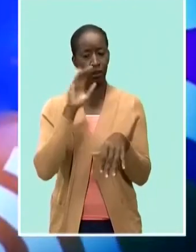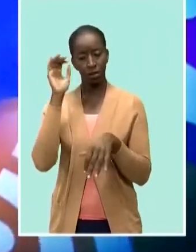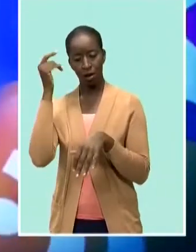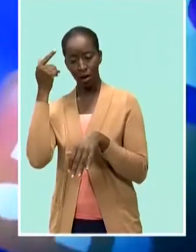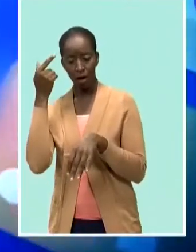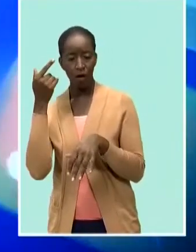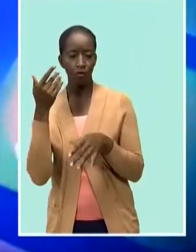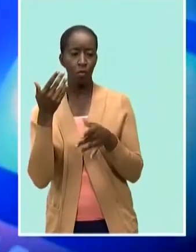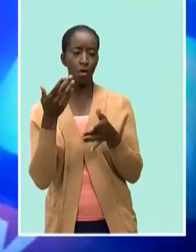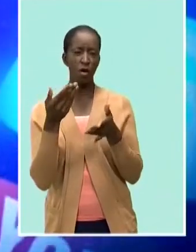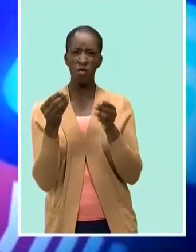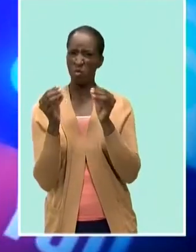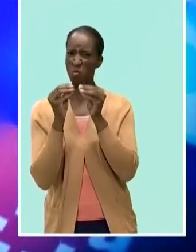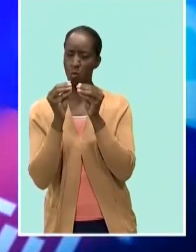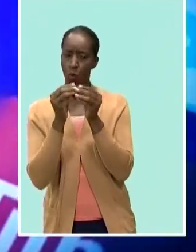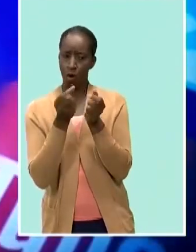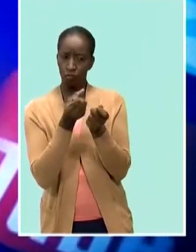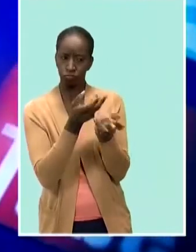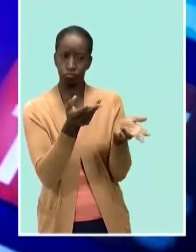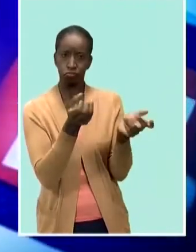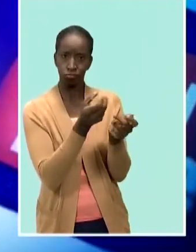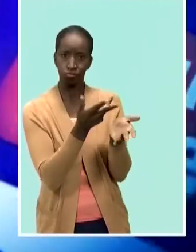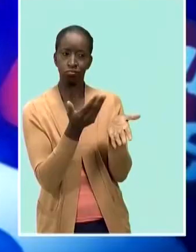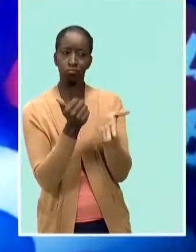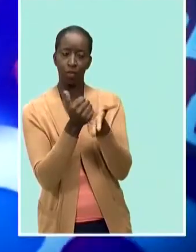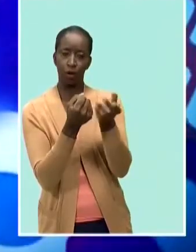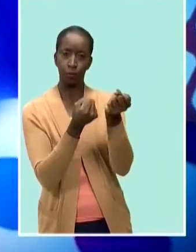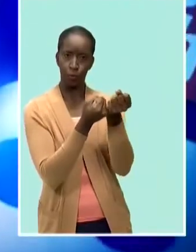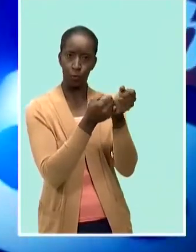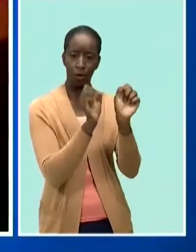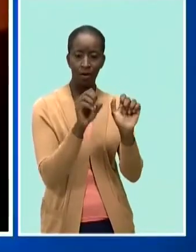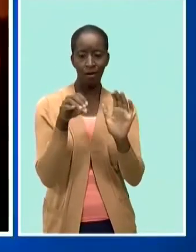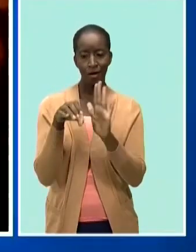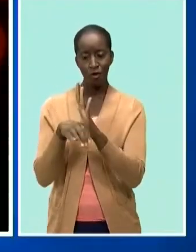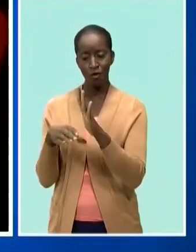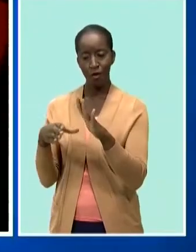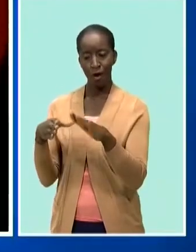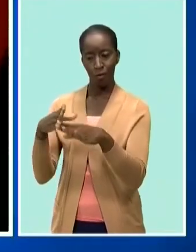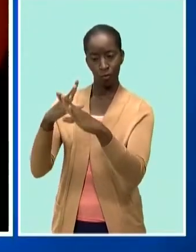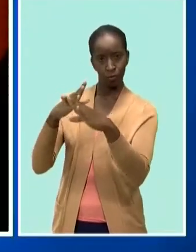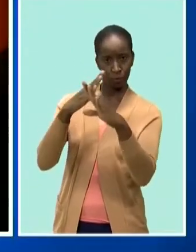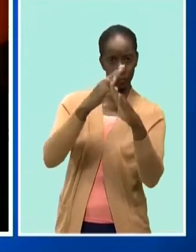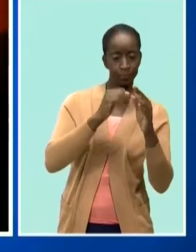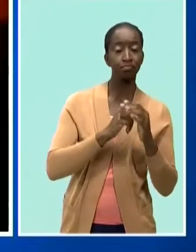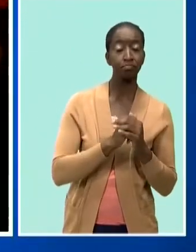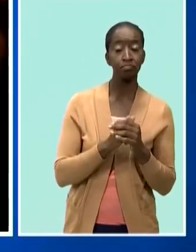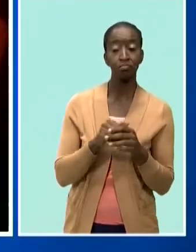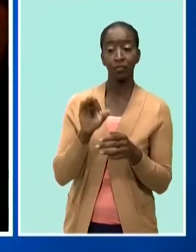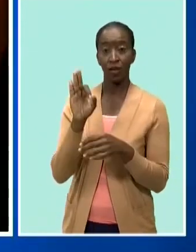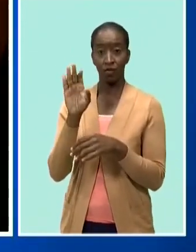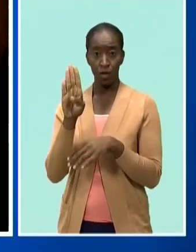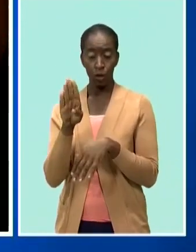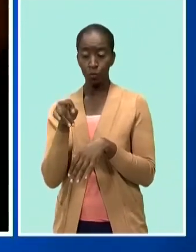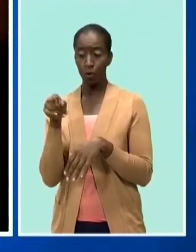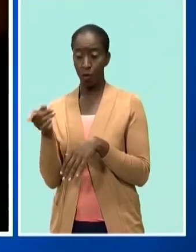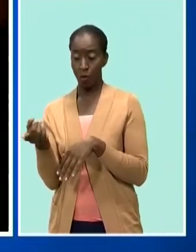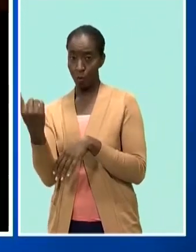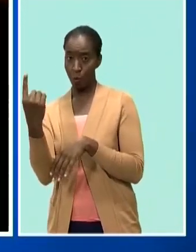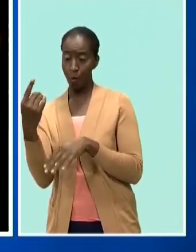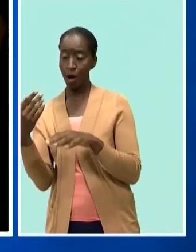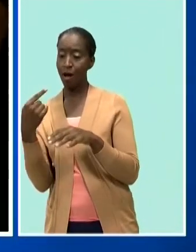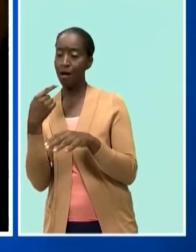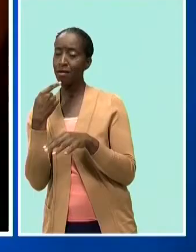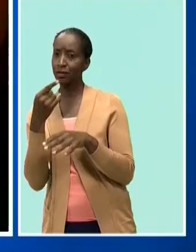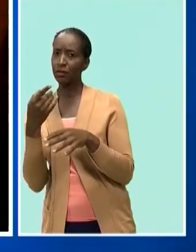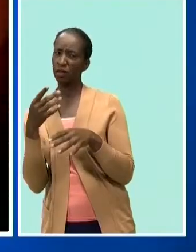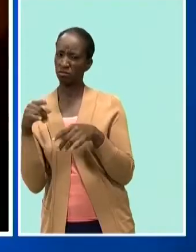it hasn't gone unnoticed on social media. Now, Facebook user Henderson Yard says police have always done a good job